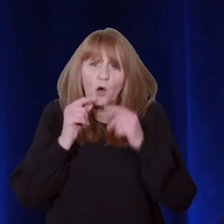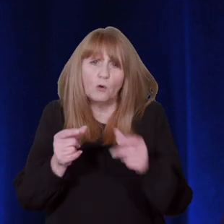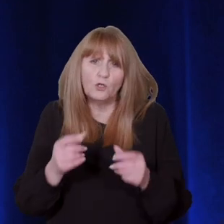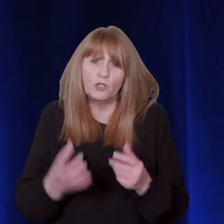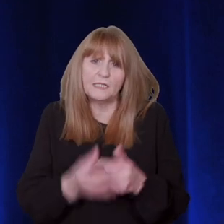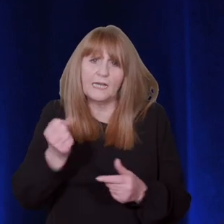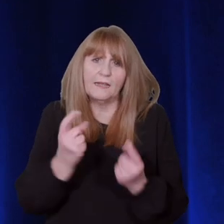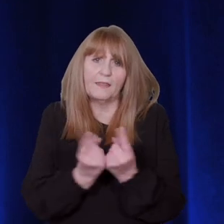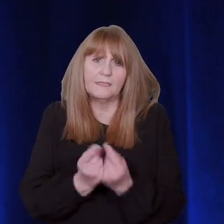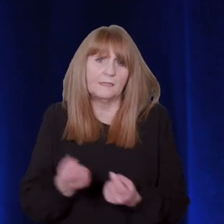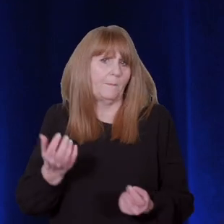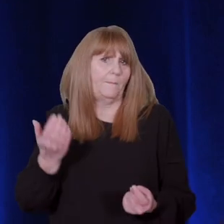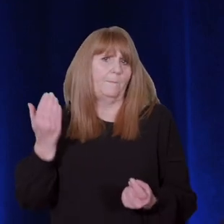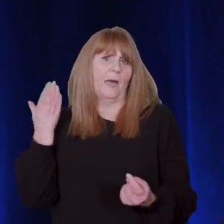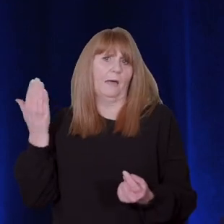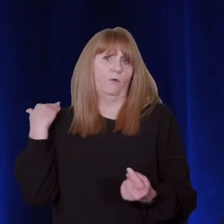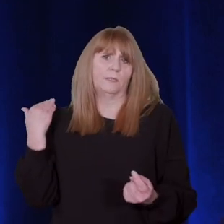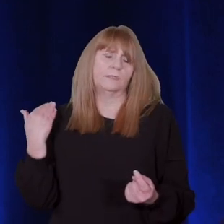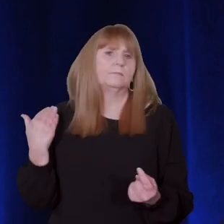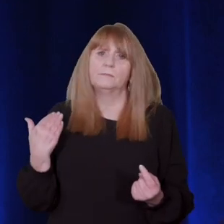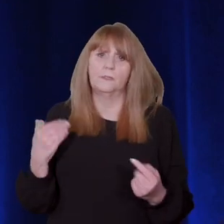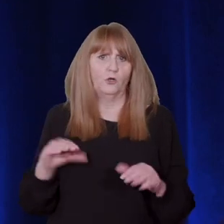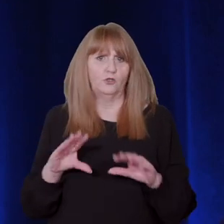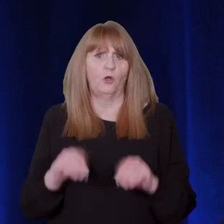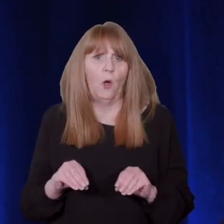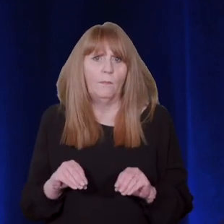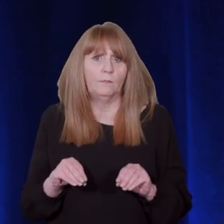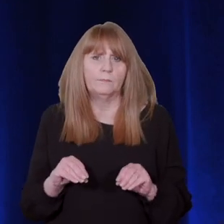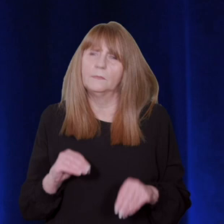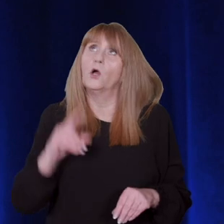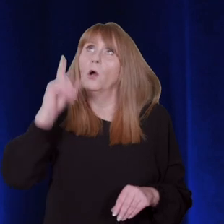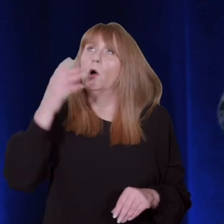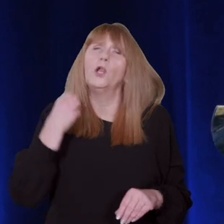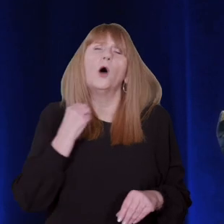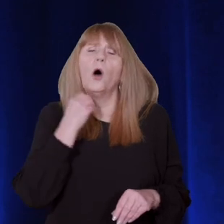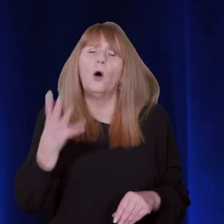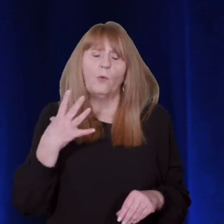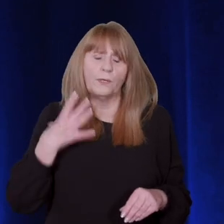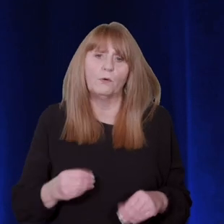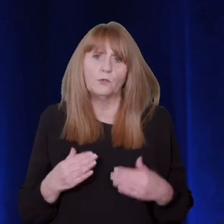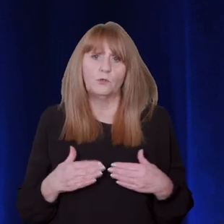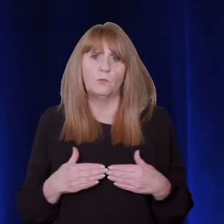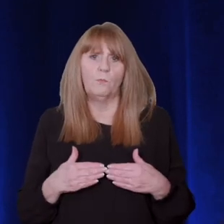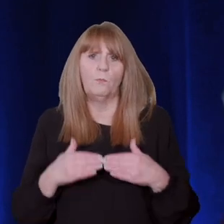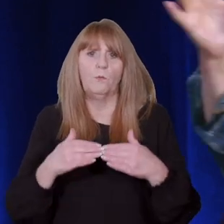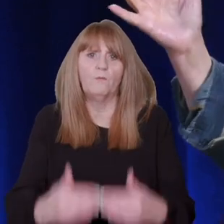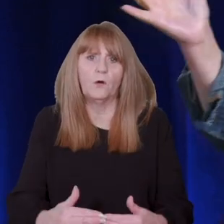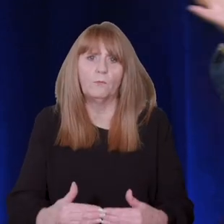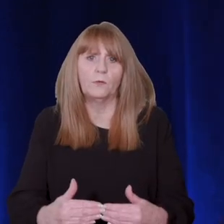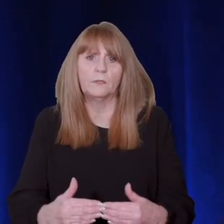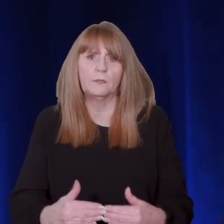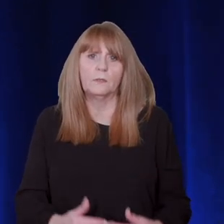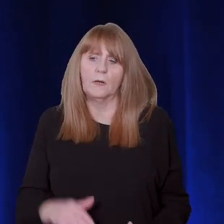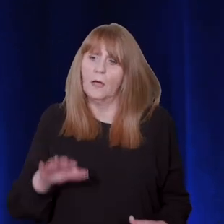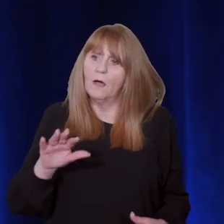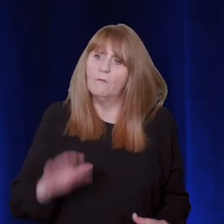that is going to grind to a halt. He wants to keep you moving forward. From the Breakfast Club, I found even that commitment